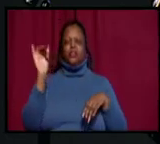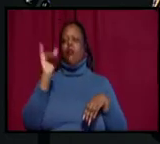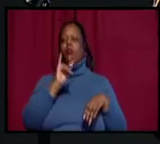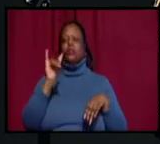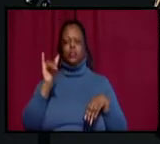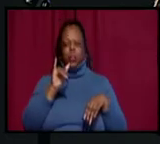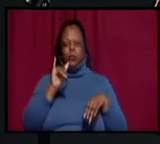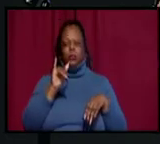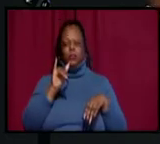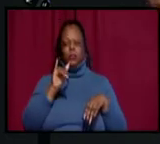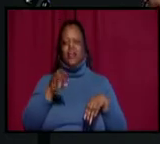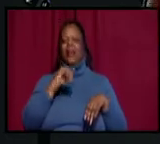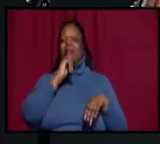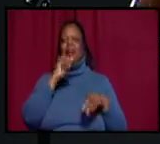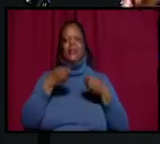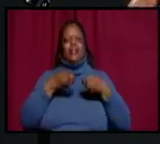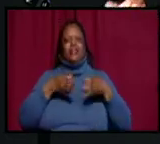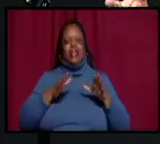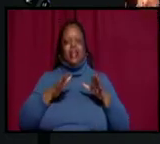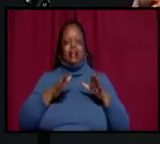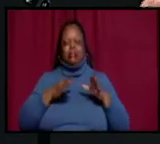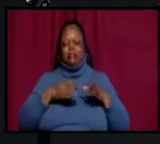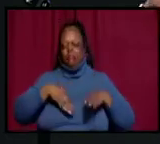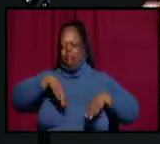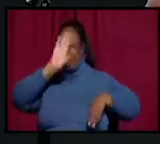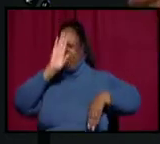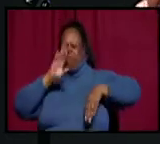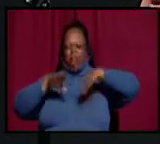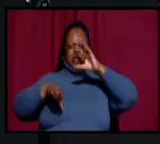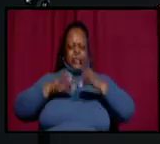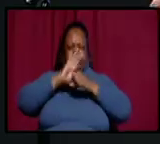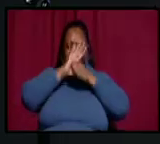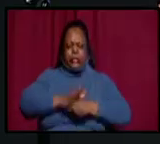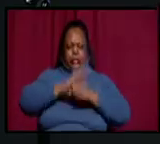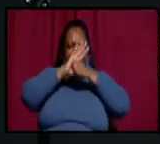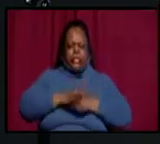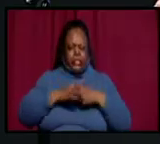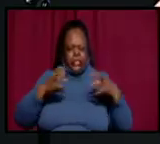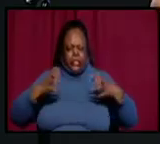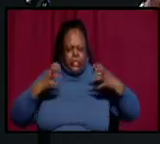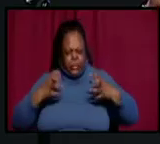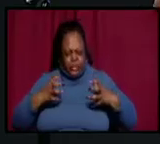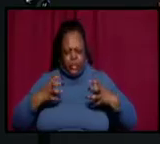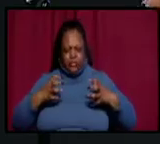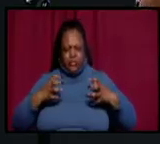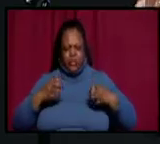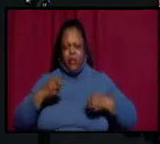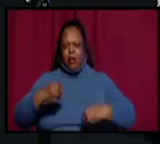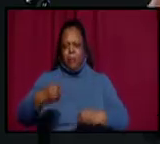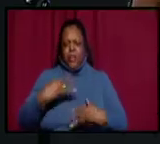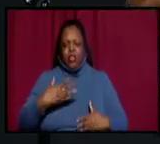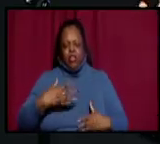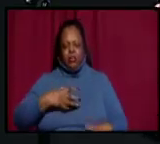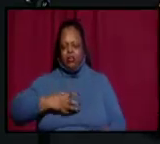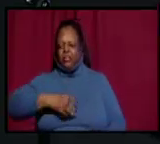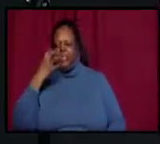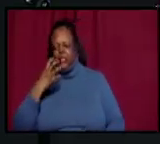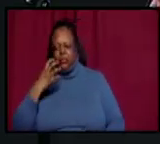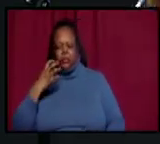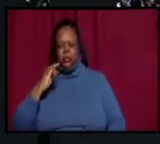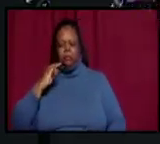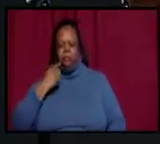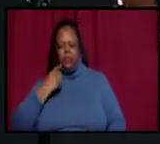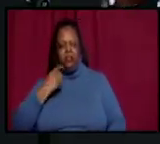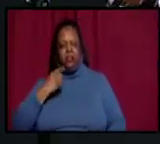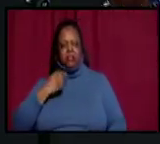also not let aggravation and the tensions of what's going on make you angry and bitter